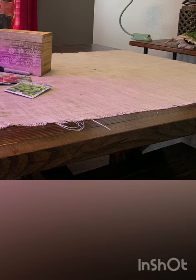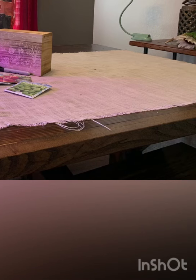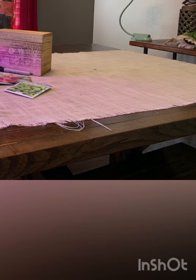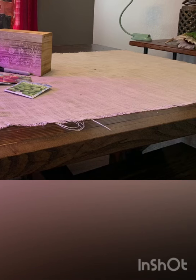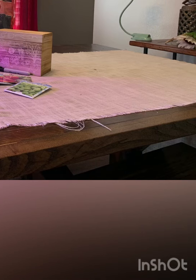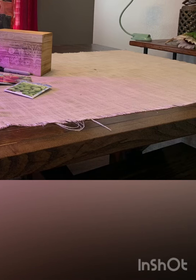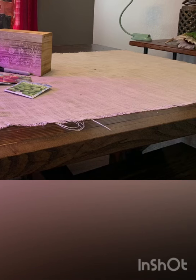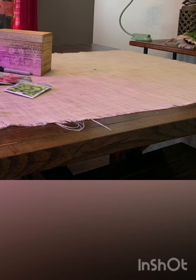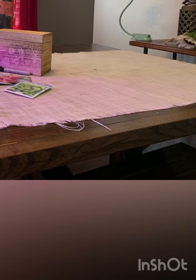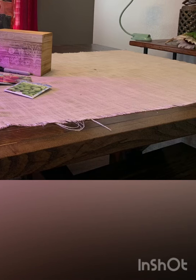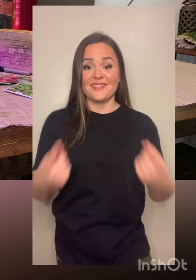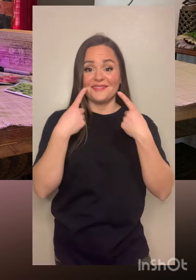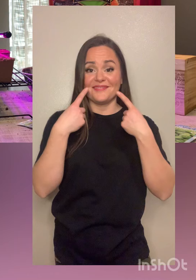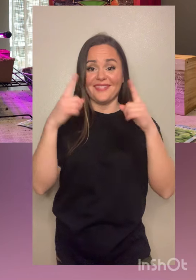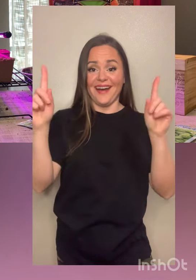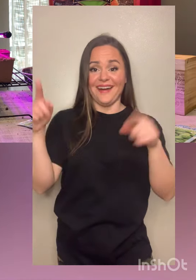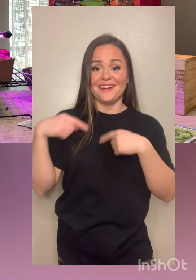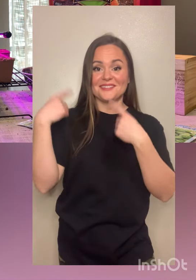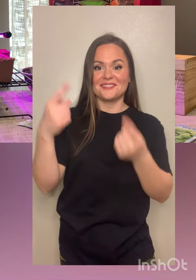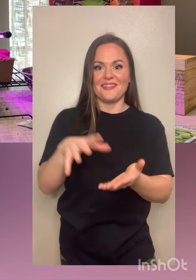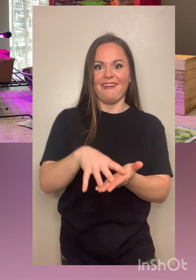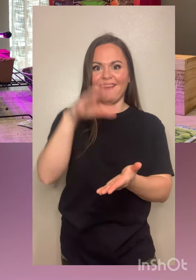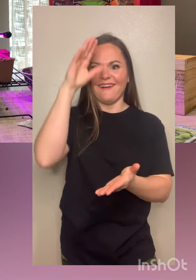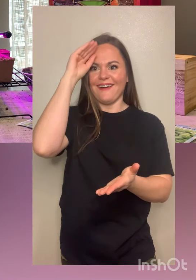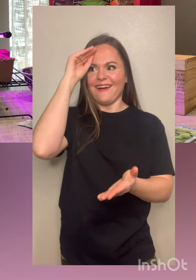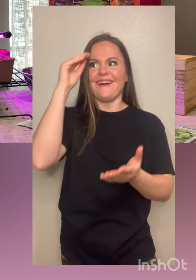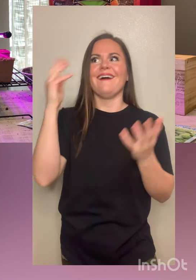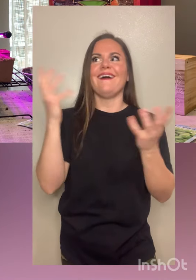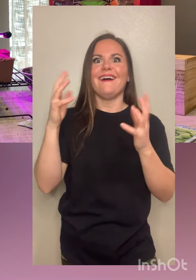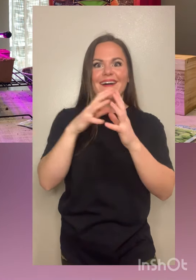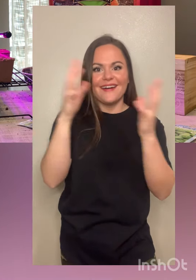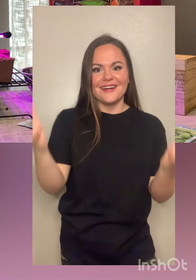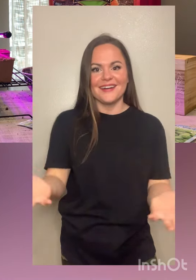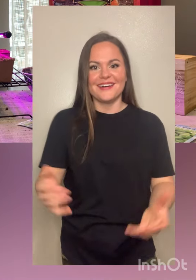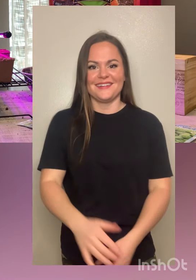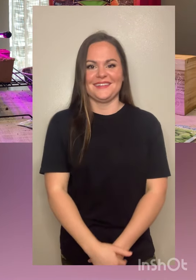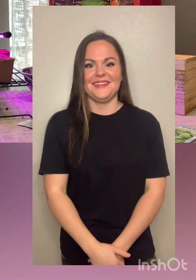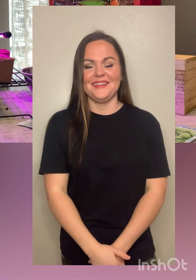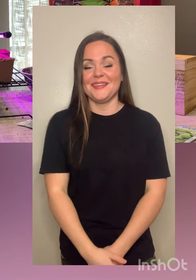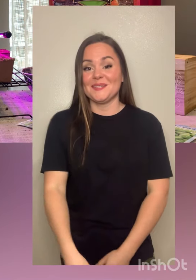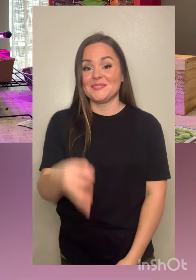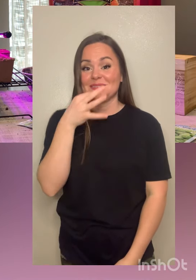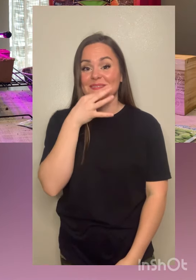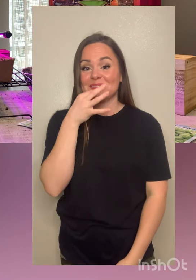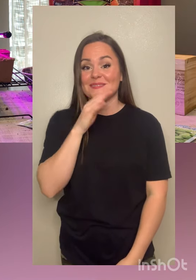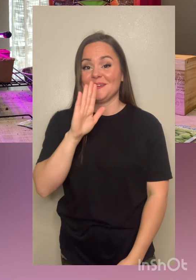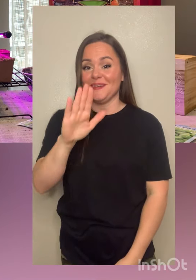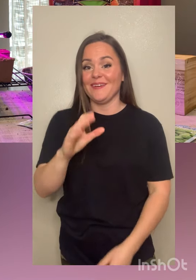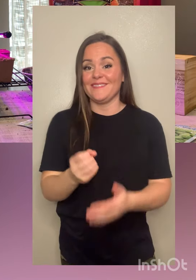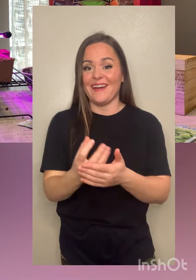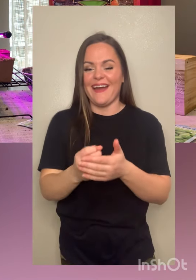Finally, you've learned so much. And now